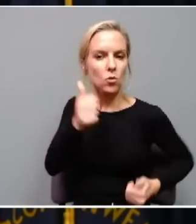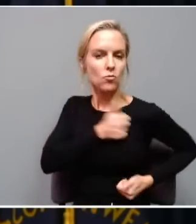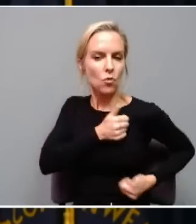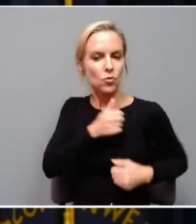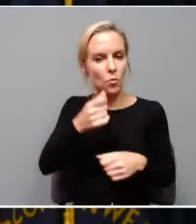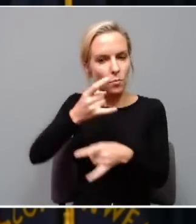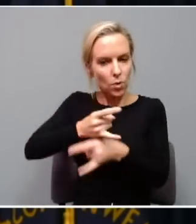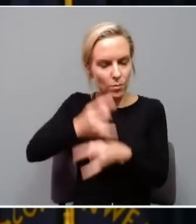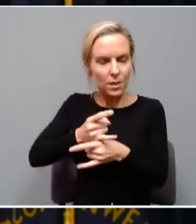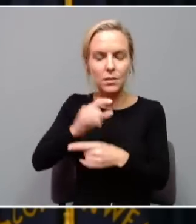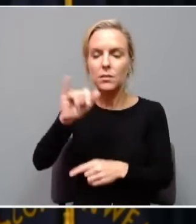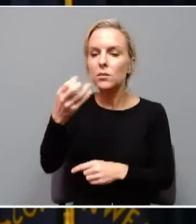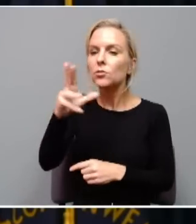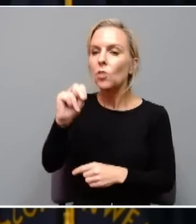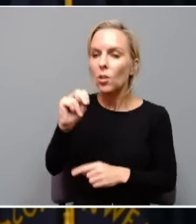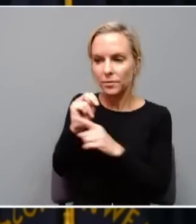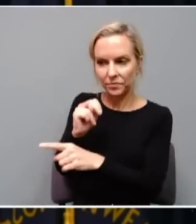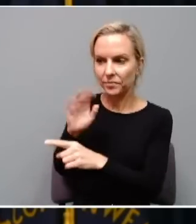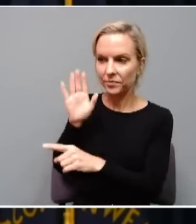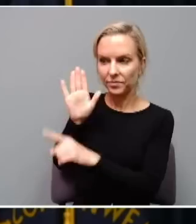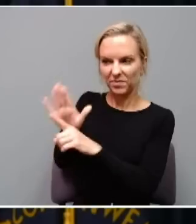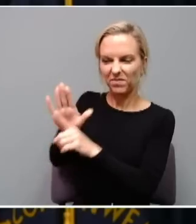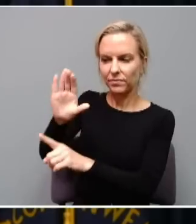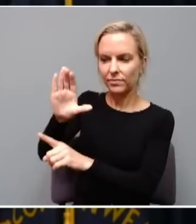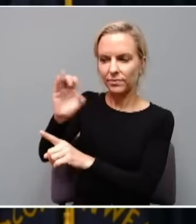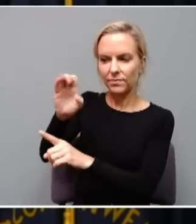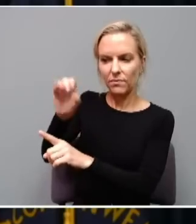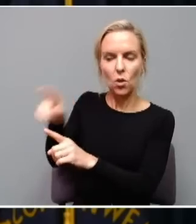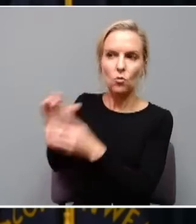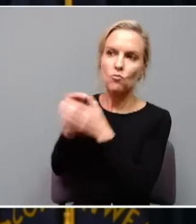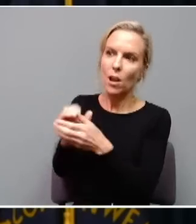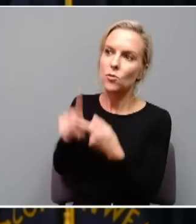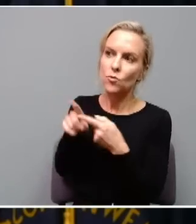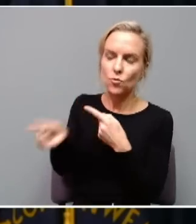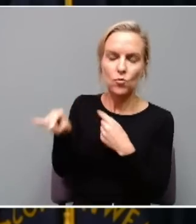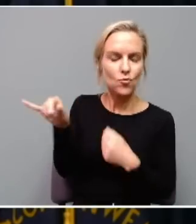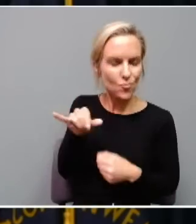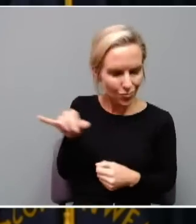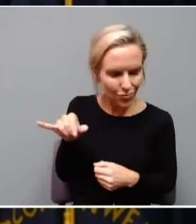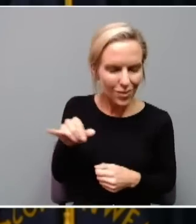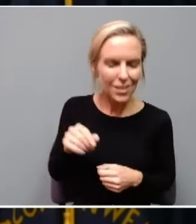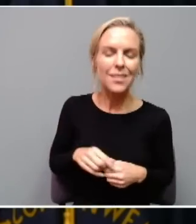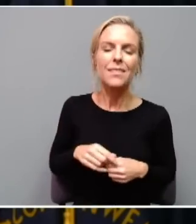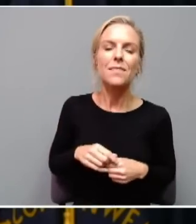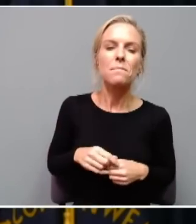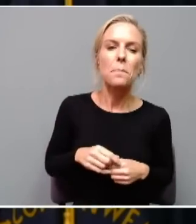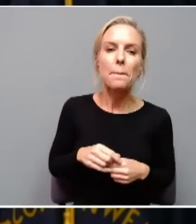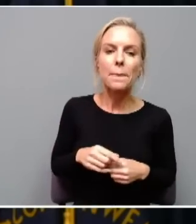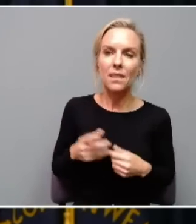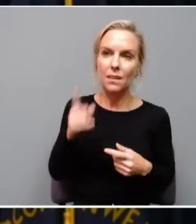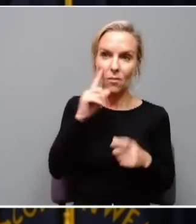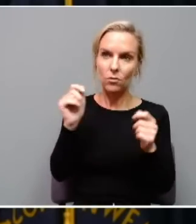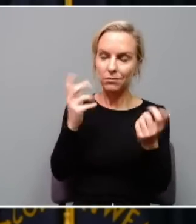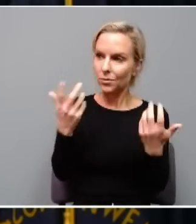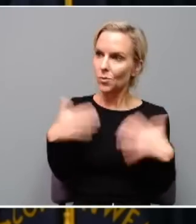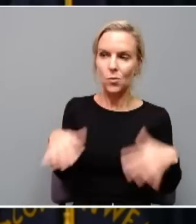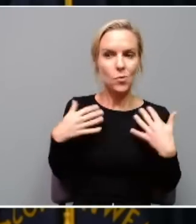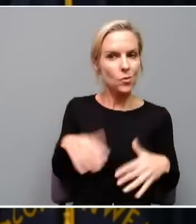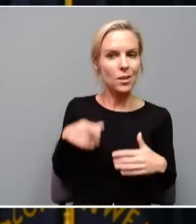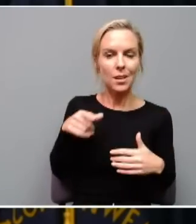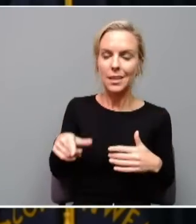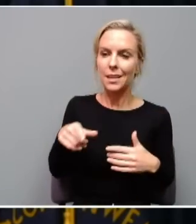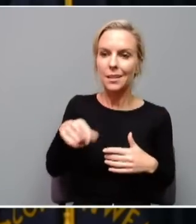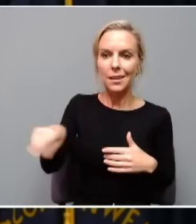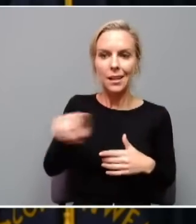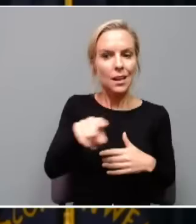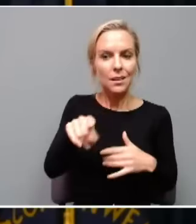John, their CEO, congratulations to you for all of these incredible individuals. Thank you